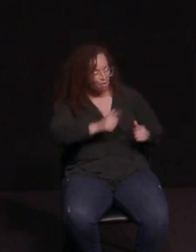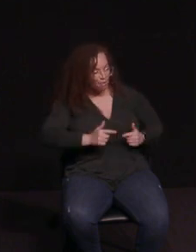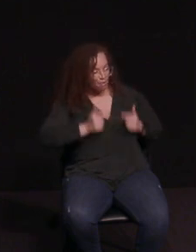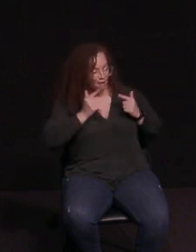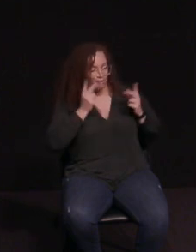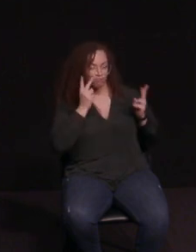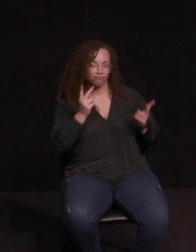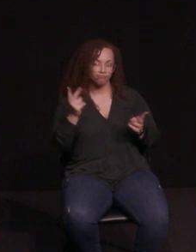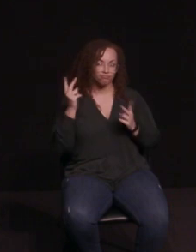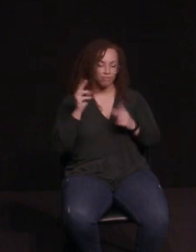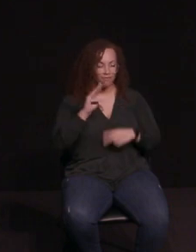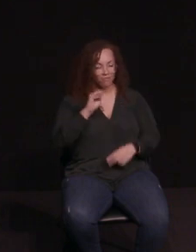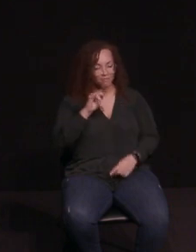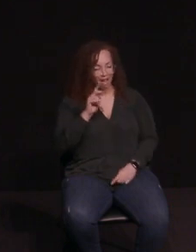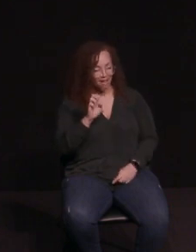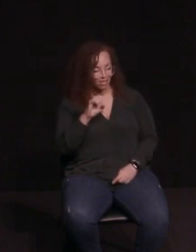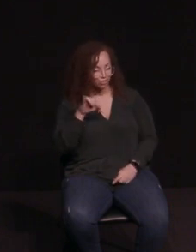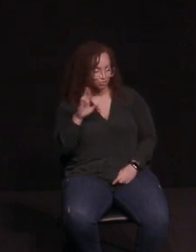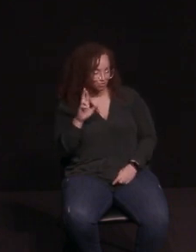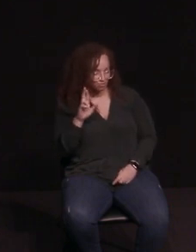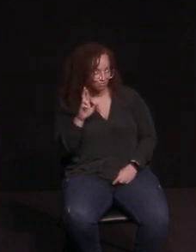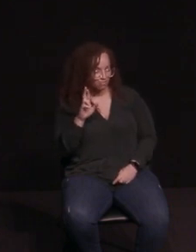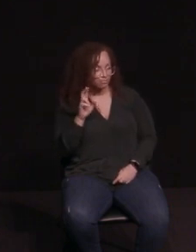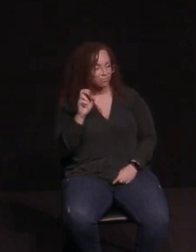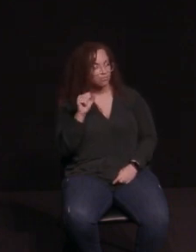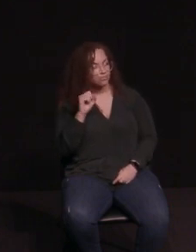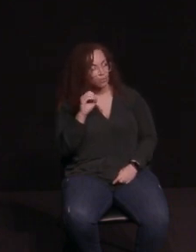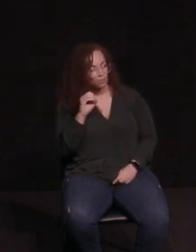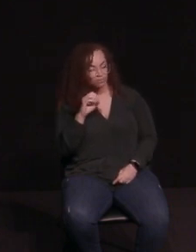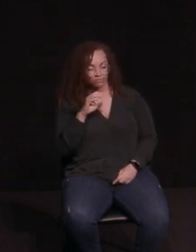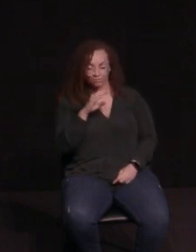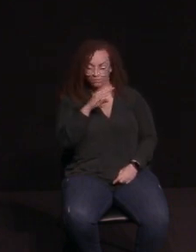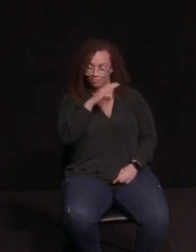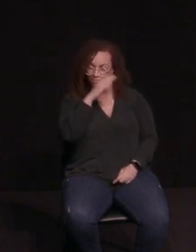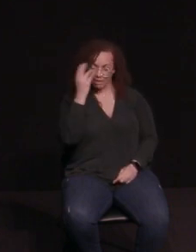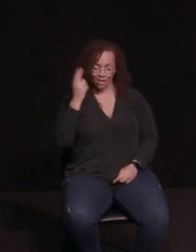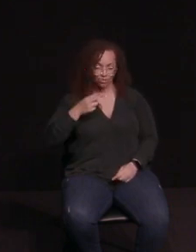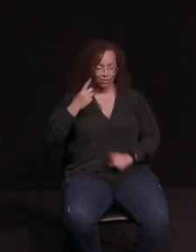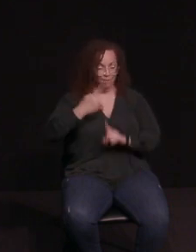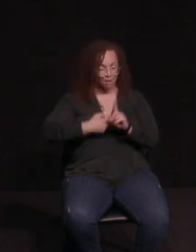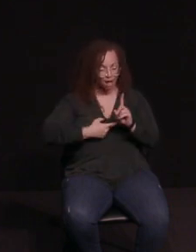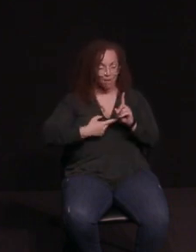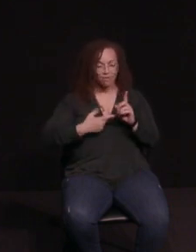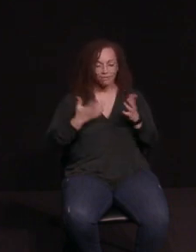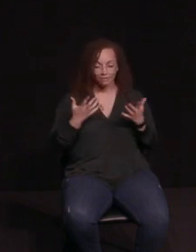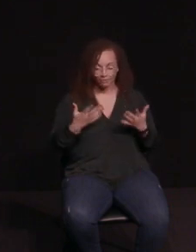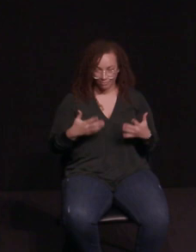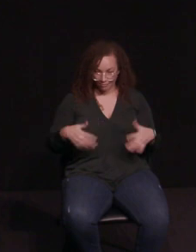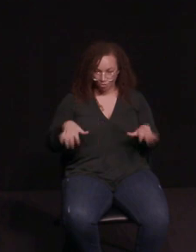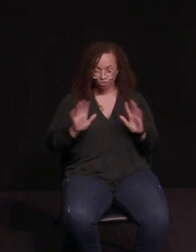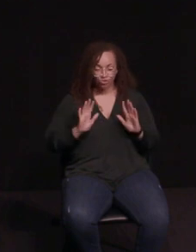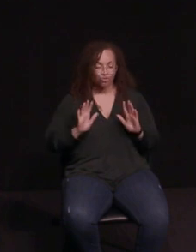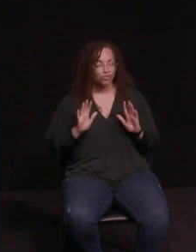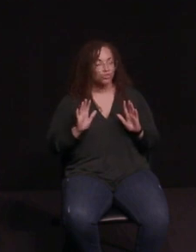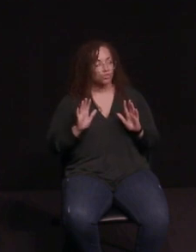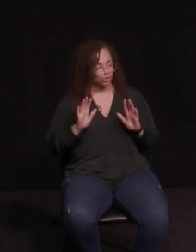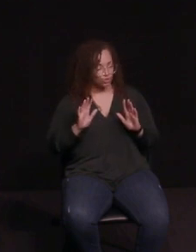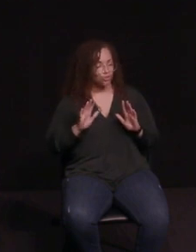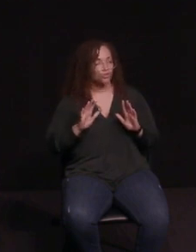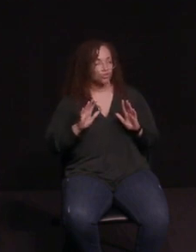Jr. So at the outset of Black History Month, I launched a campaign to